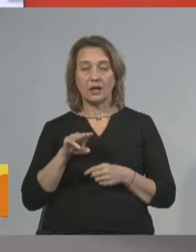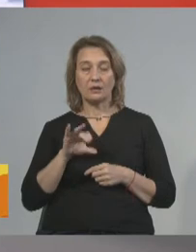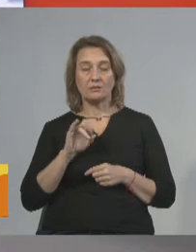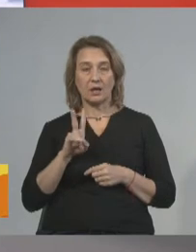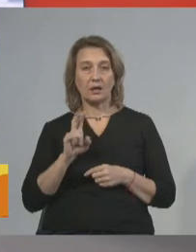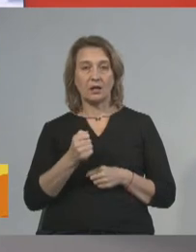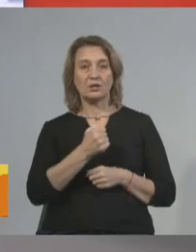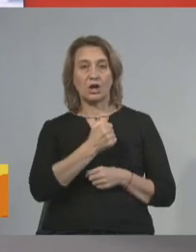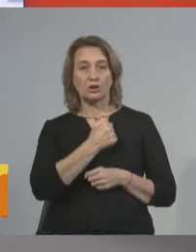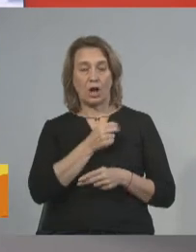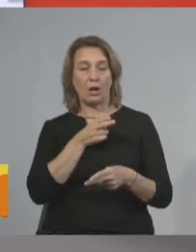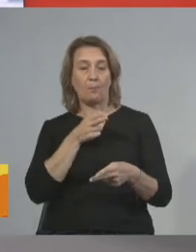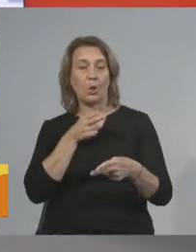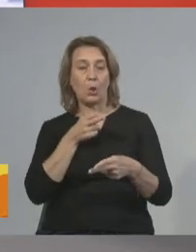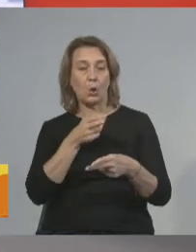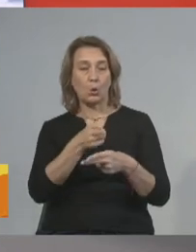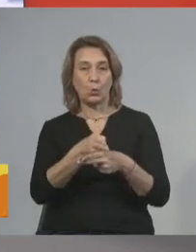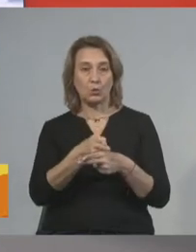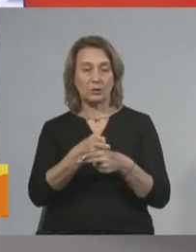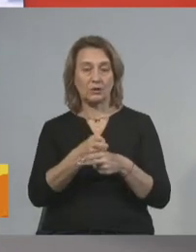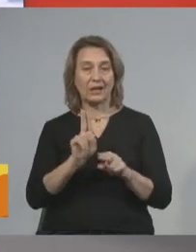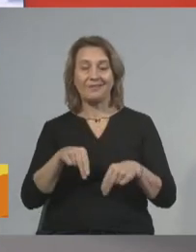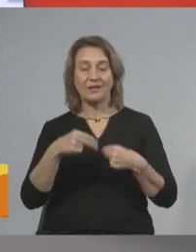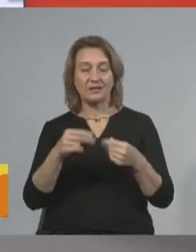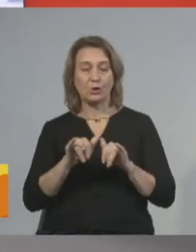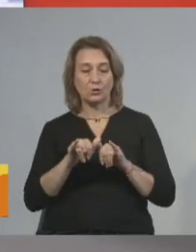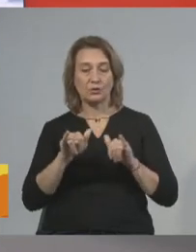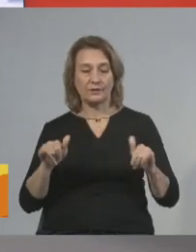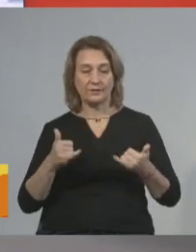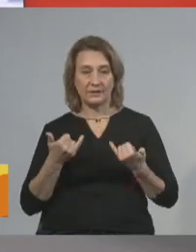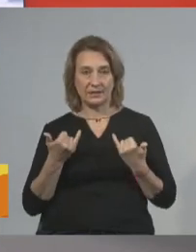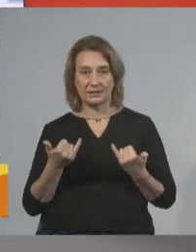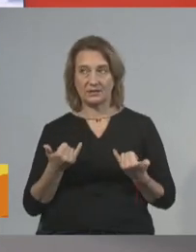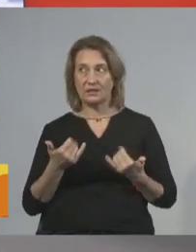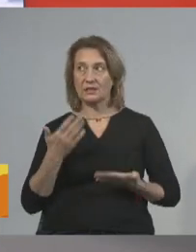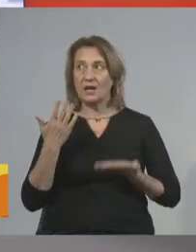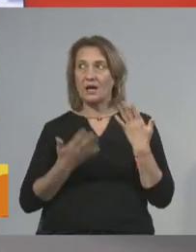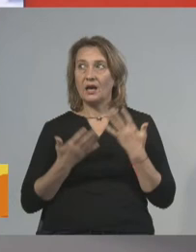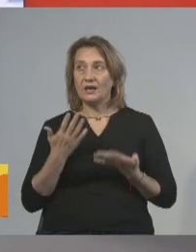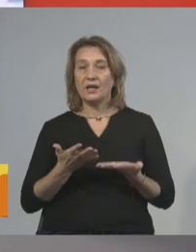way because right now its development is being blocked